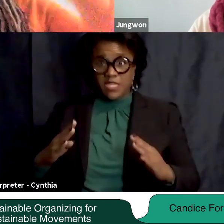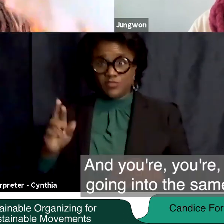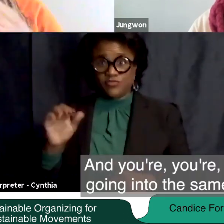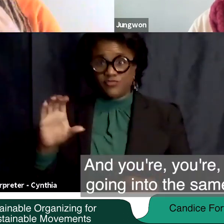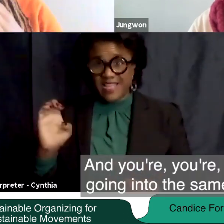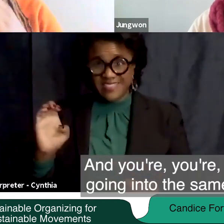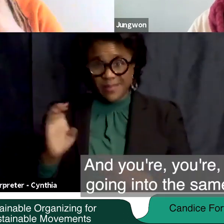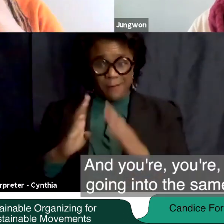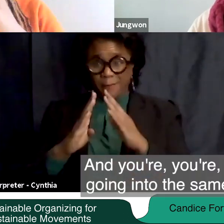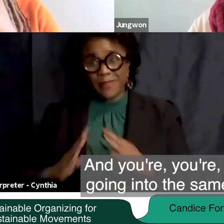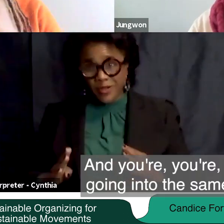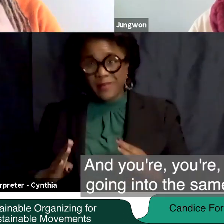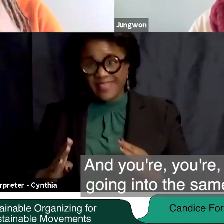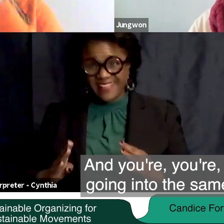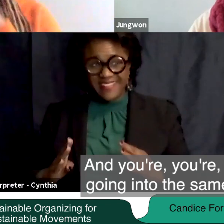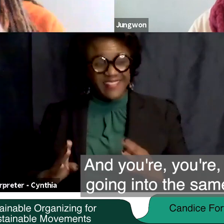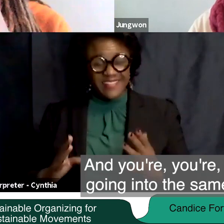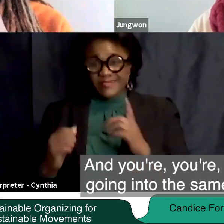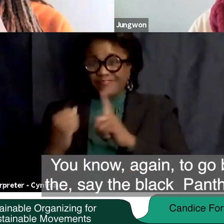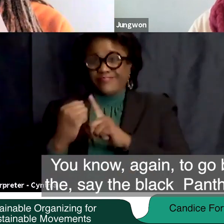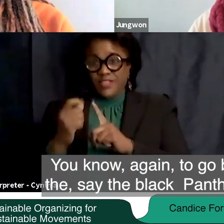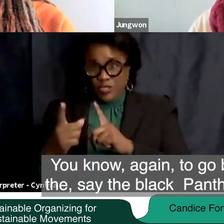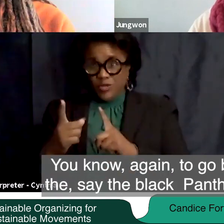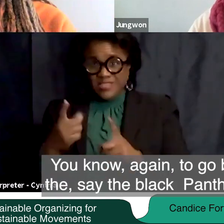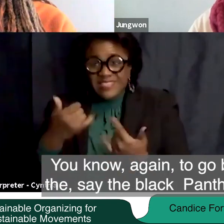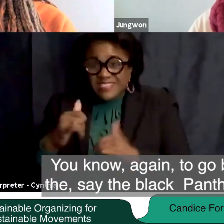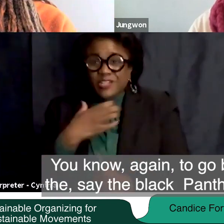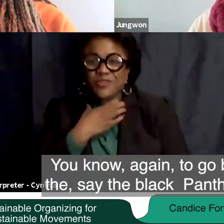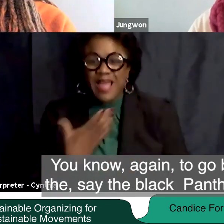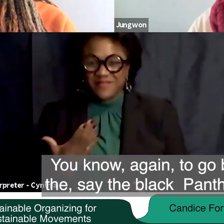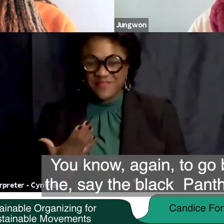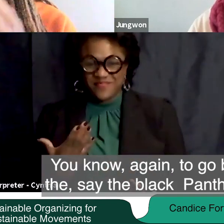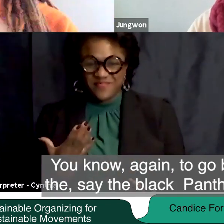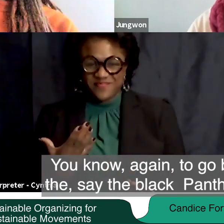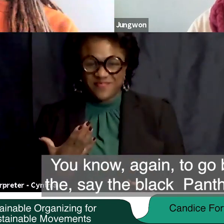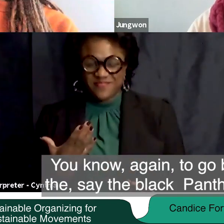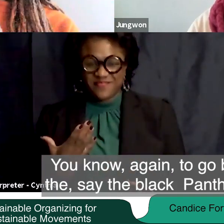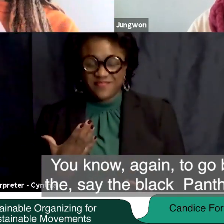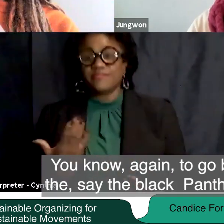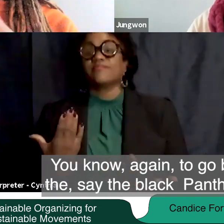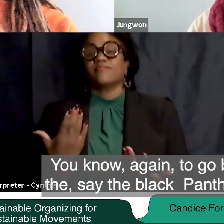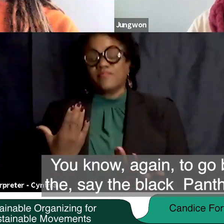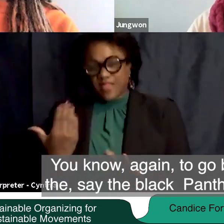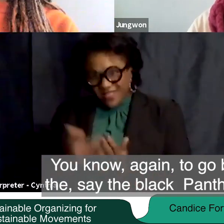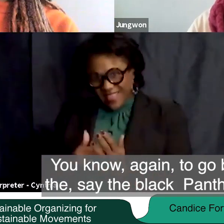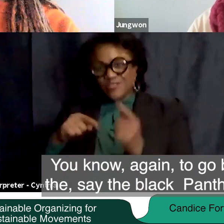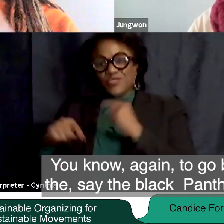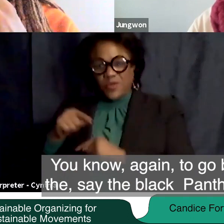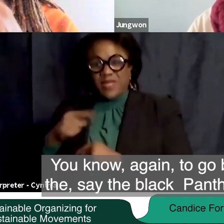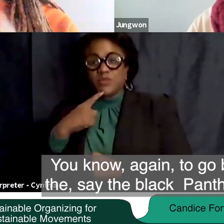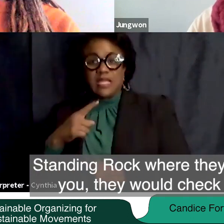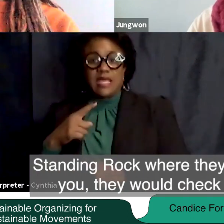scheme, and you're going into the same trap. Um, again, to go back to, like, let's say the